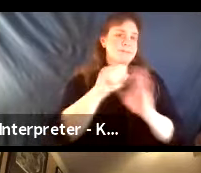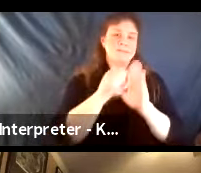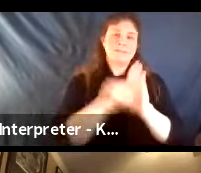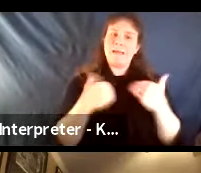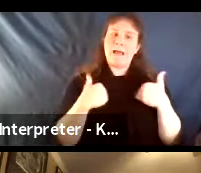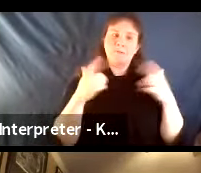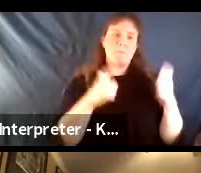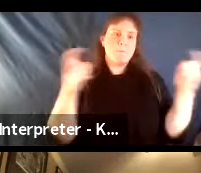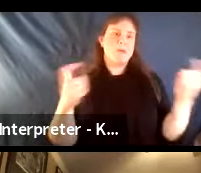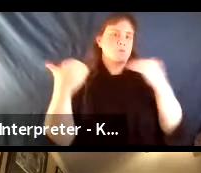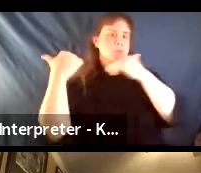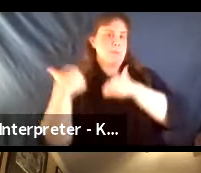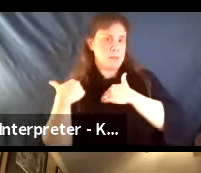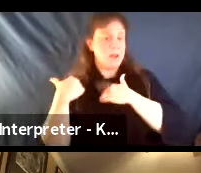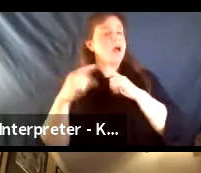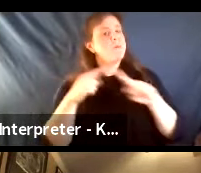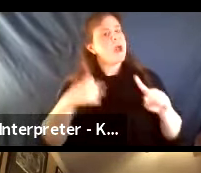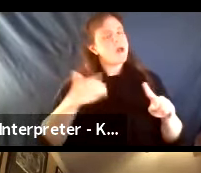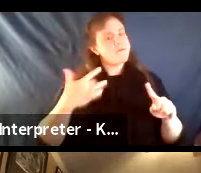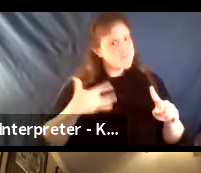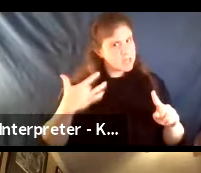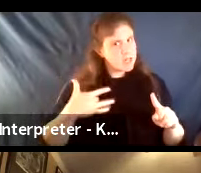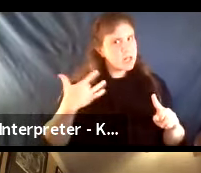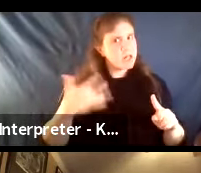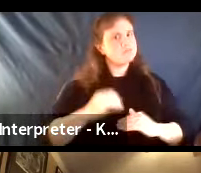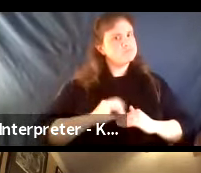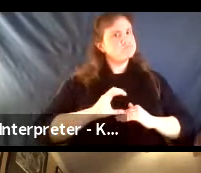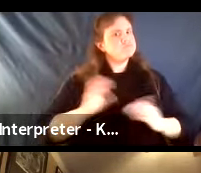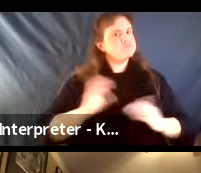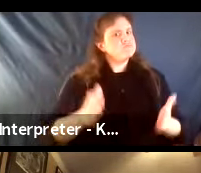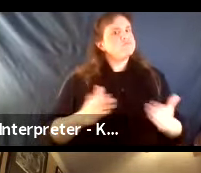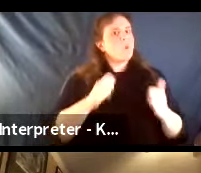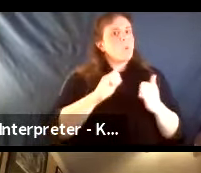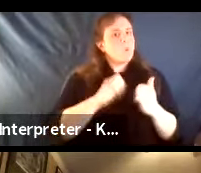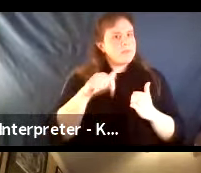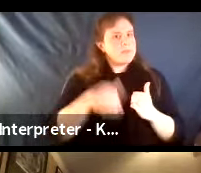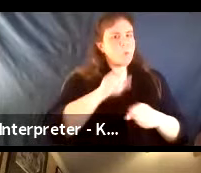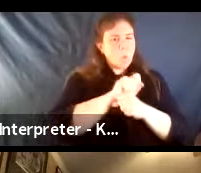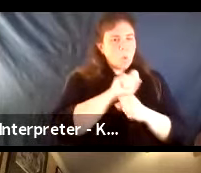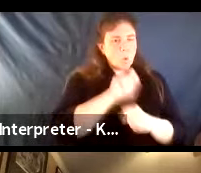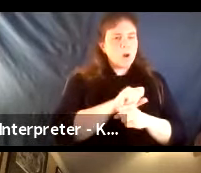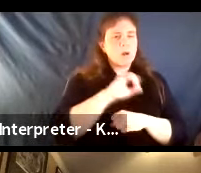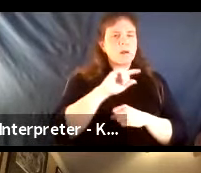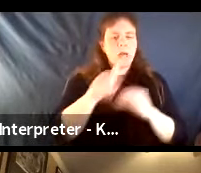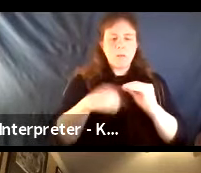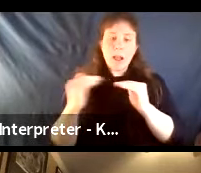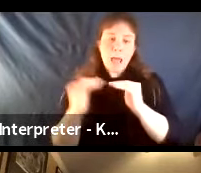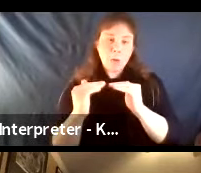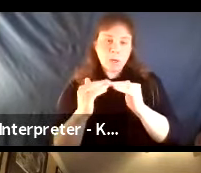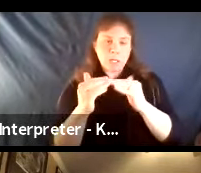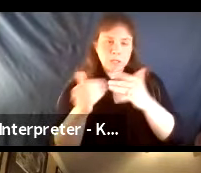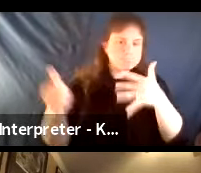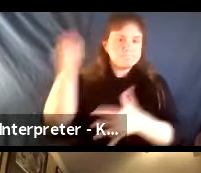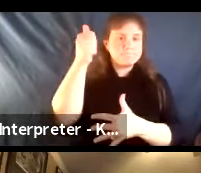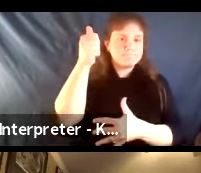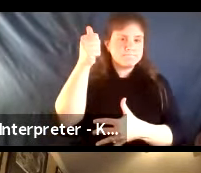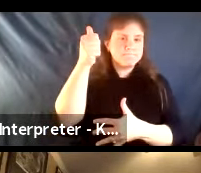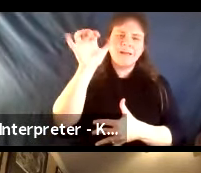I really am encouraged by this work around operationalizing equity and would love to continue the